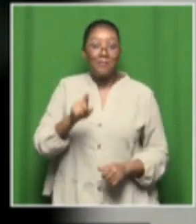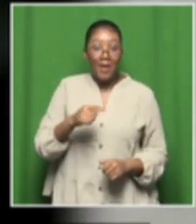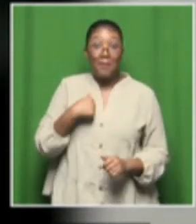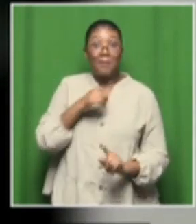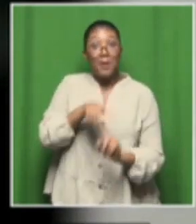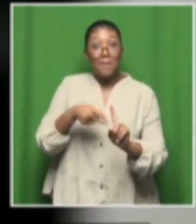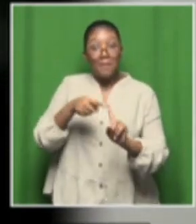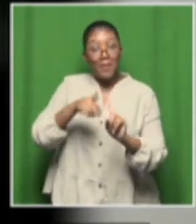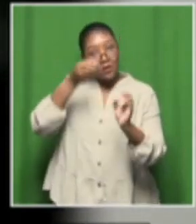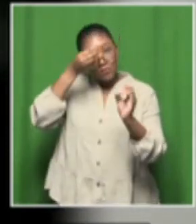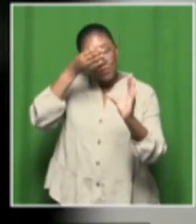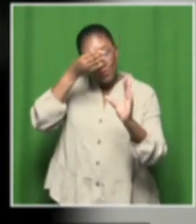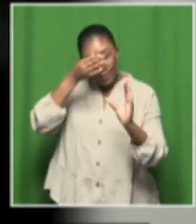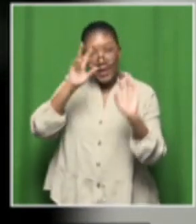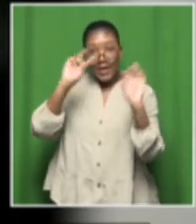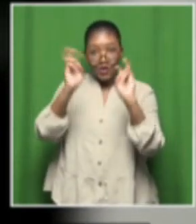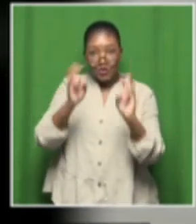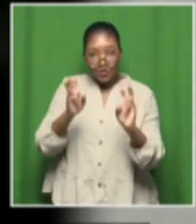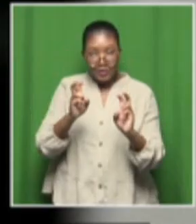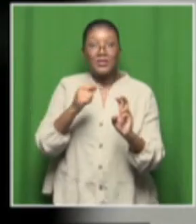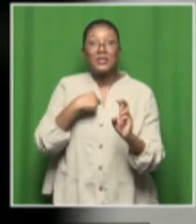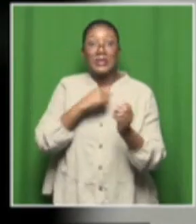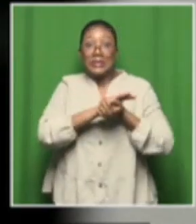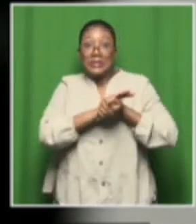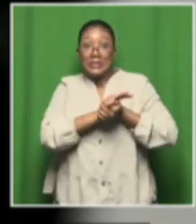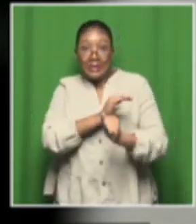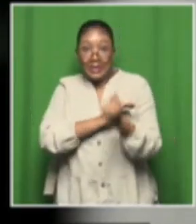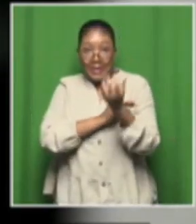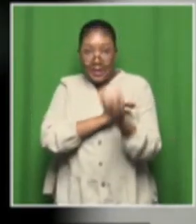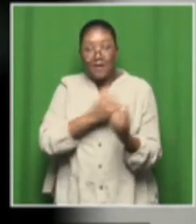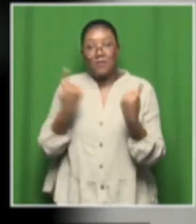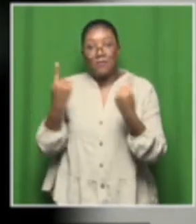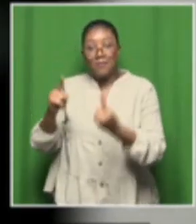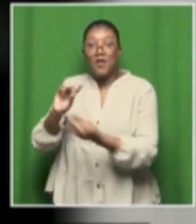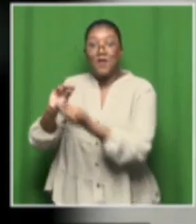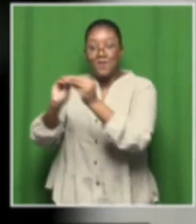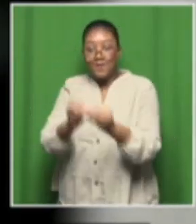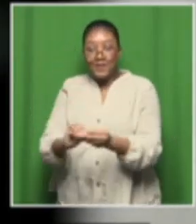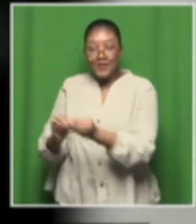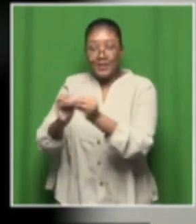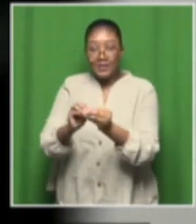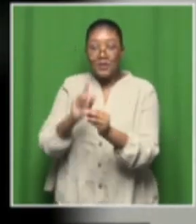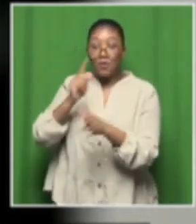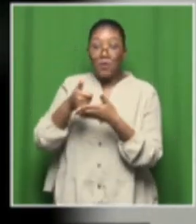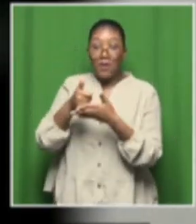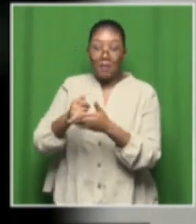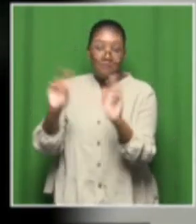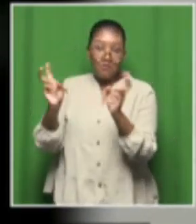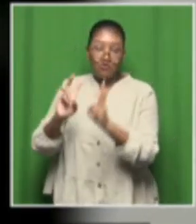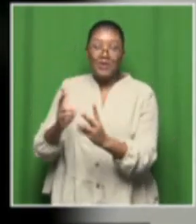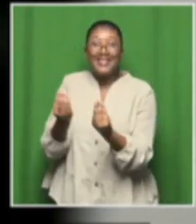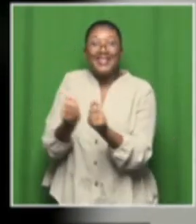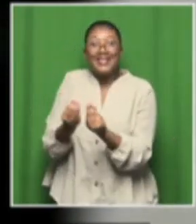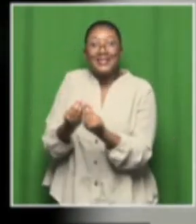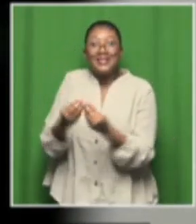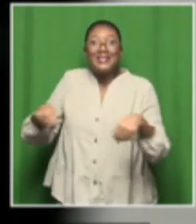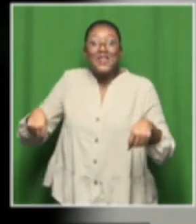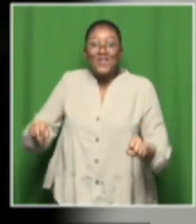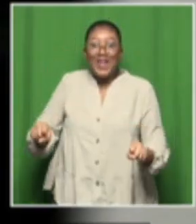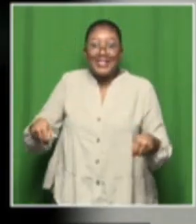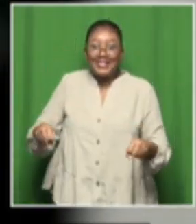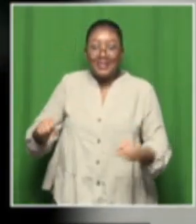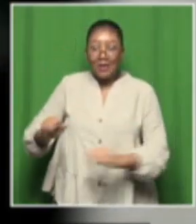He would say, yes, you need a class 2 device. We'll put it in your distribution board, and that will give you a broad protection over your home.